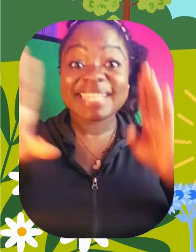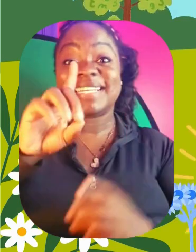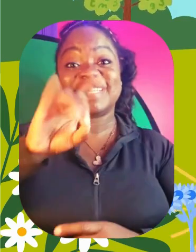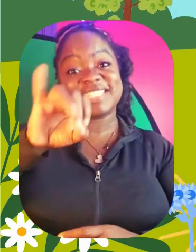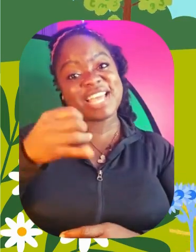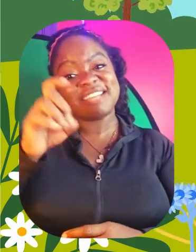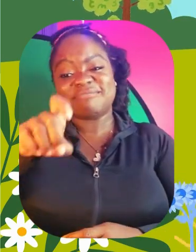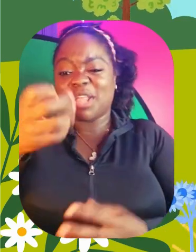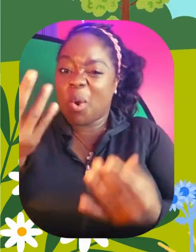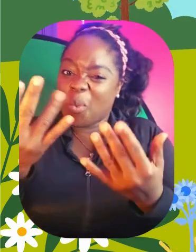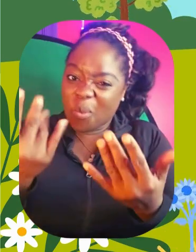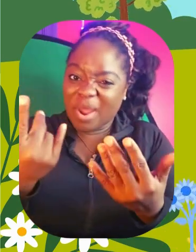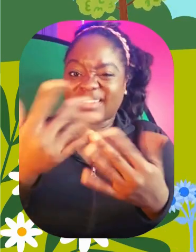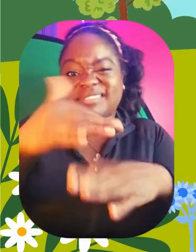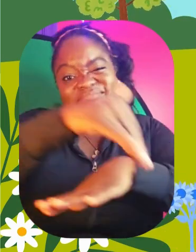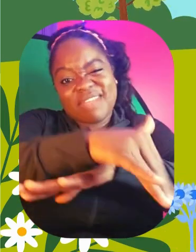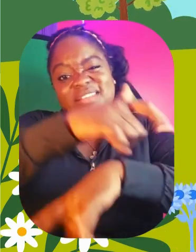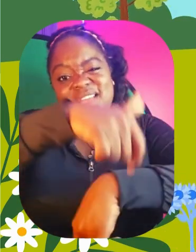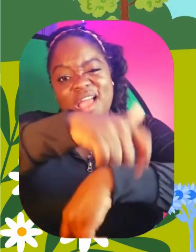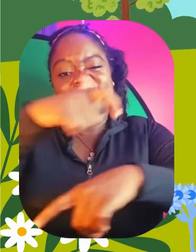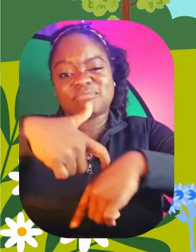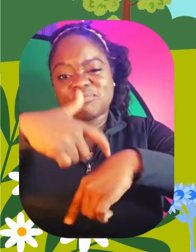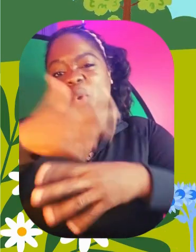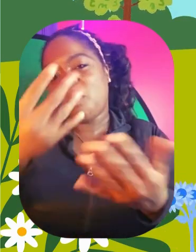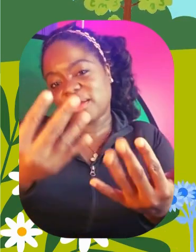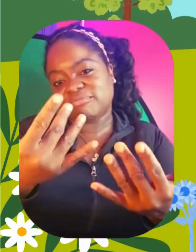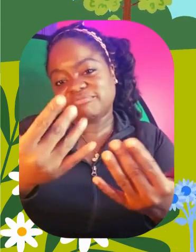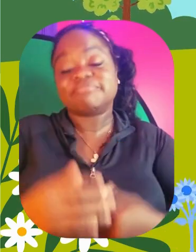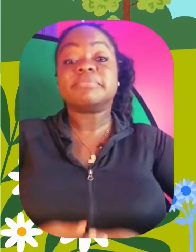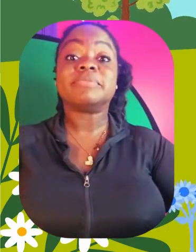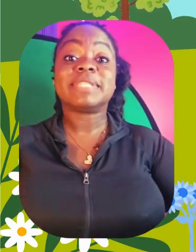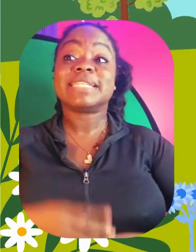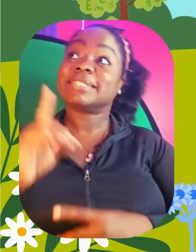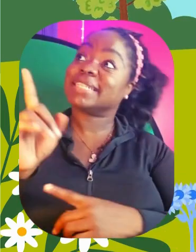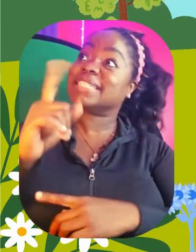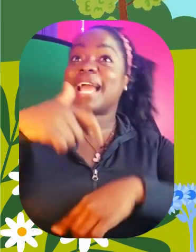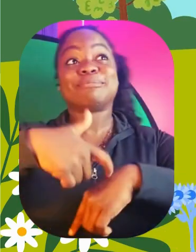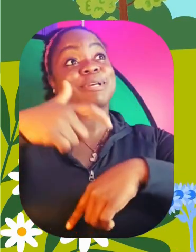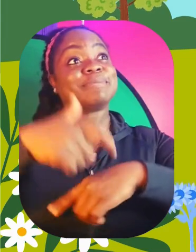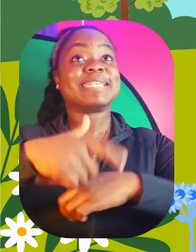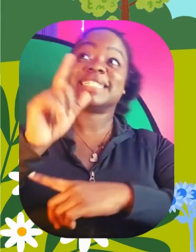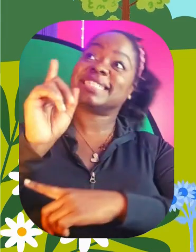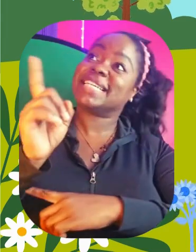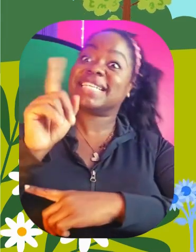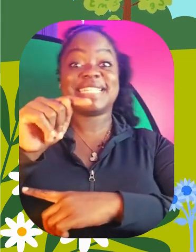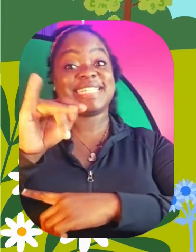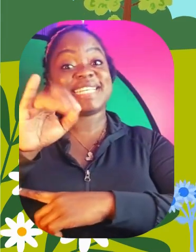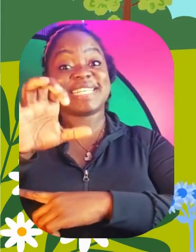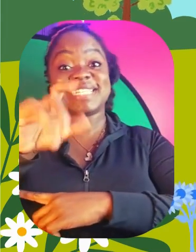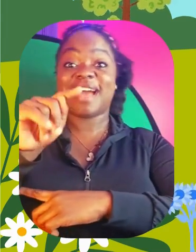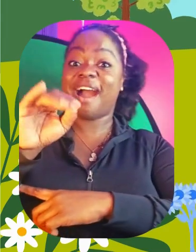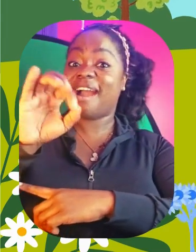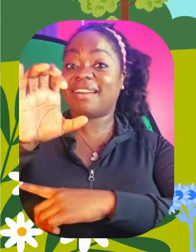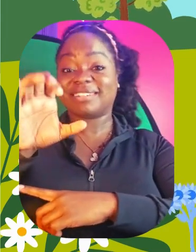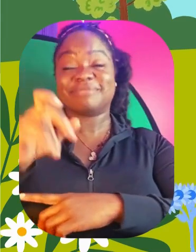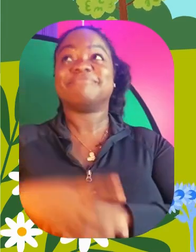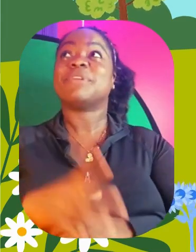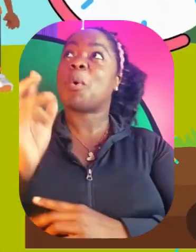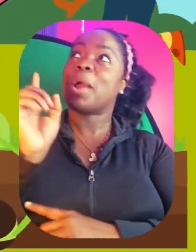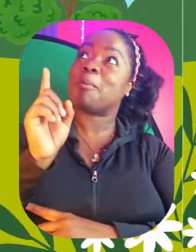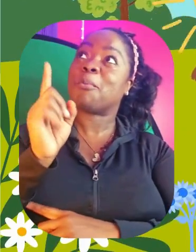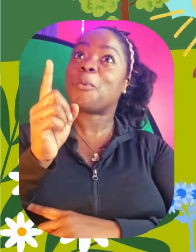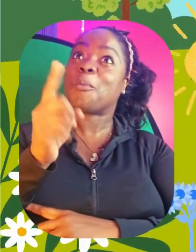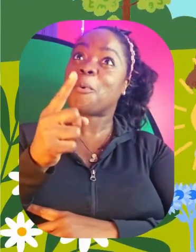Hi guys, you just have to wait and we'll go overnight. Tick-tock, tick-tock, tick-tock.